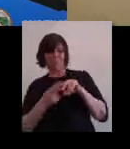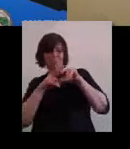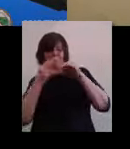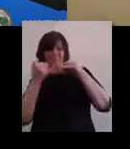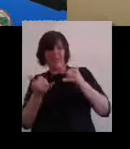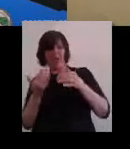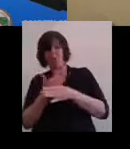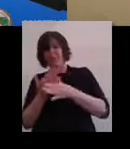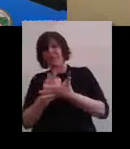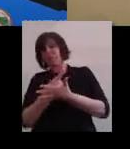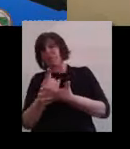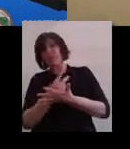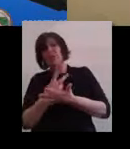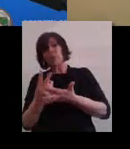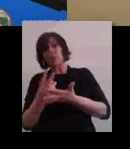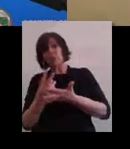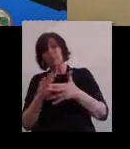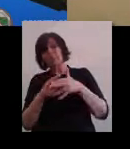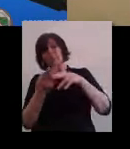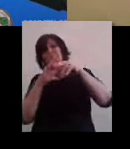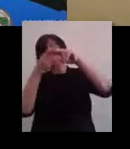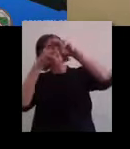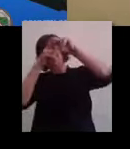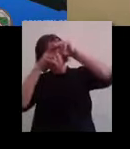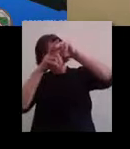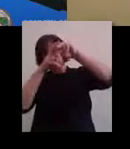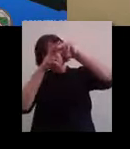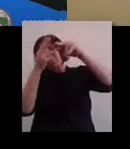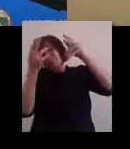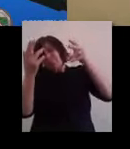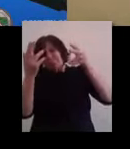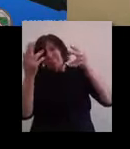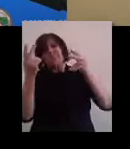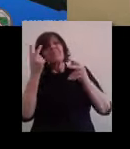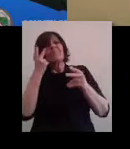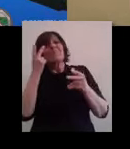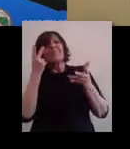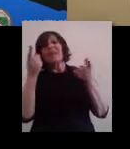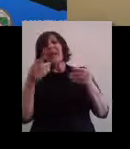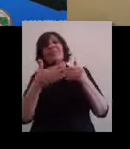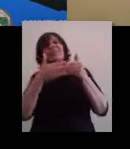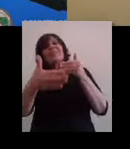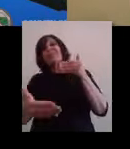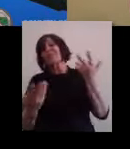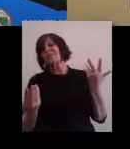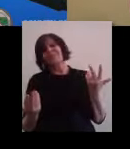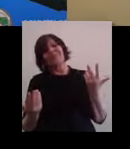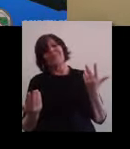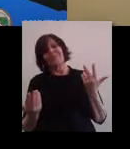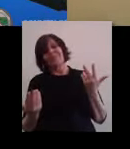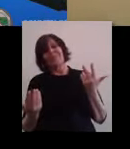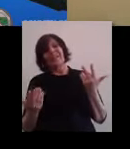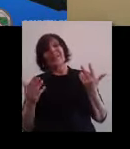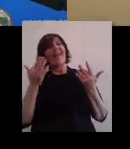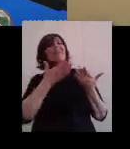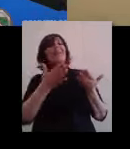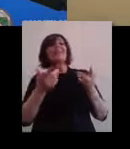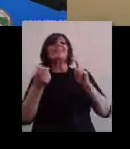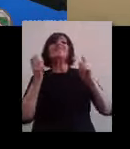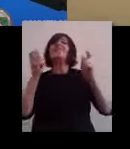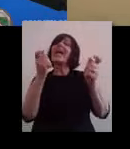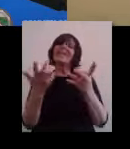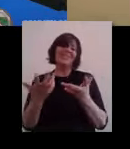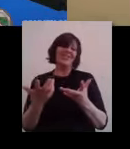week or two, and we'll all wait to see what happens. But again, that can change, because what we